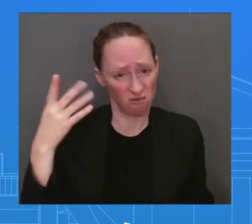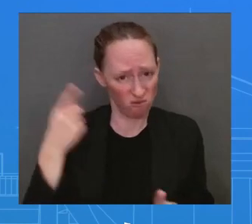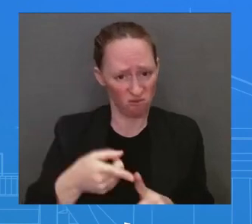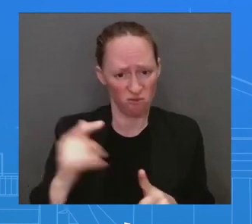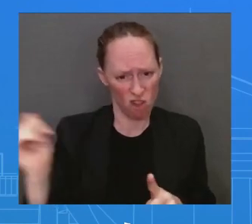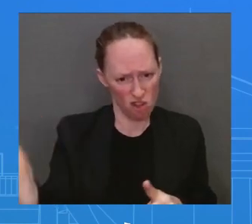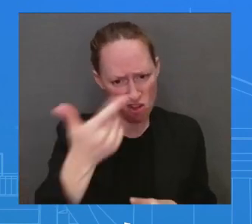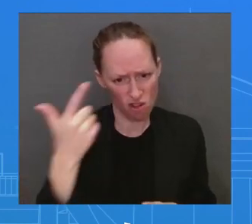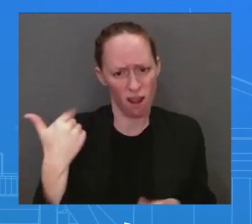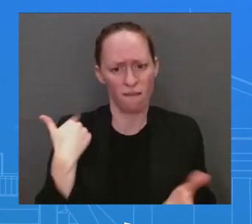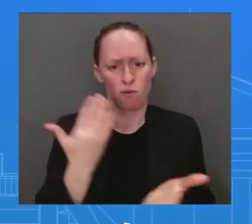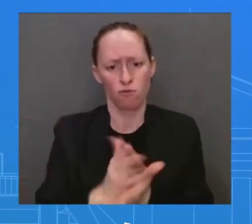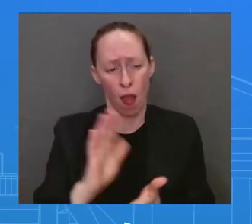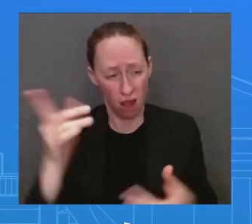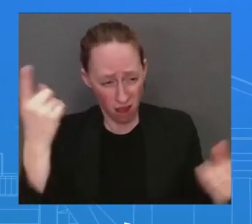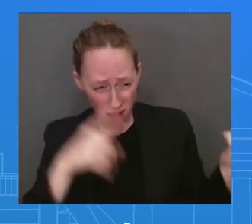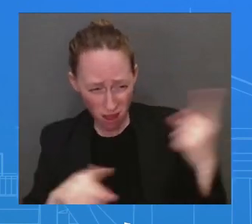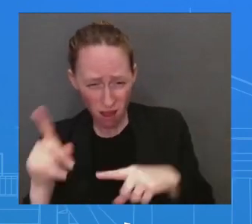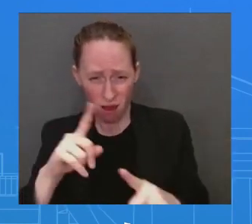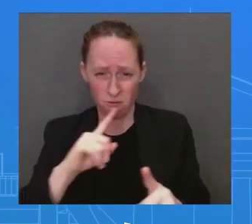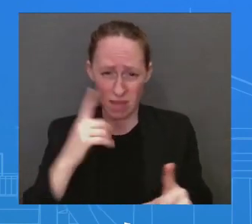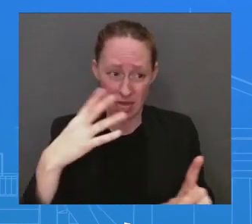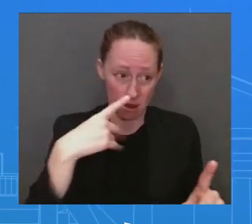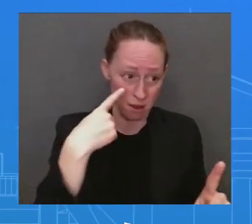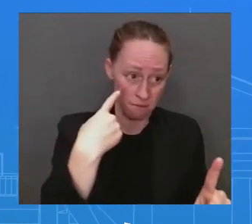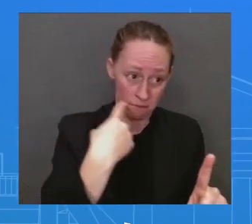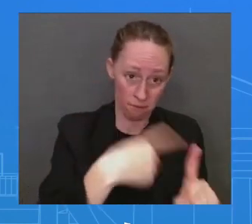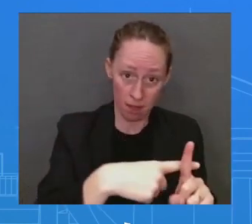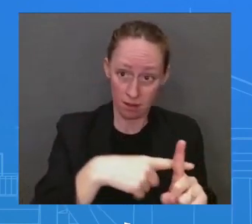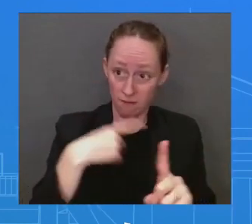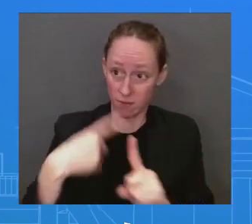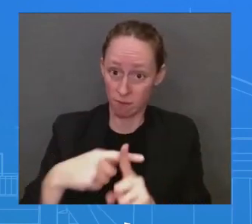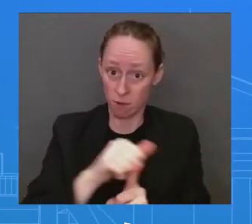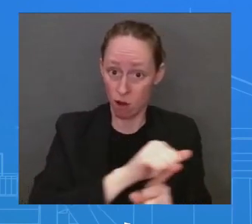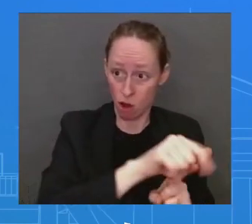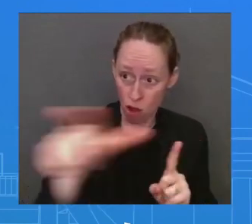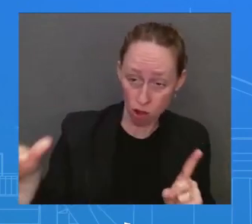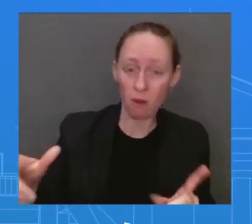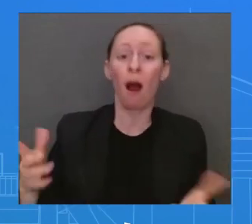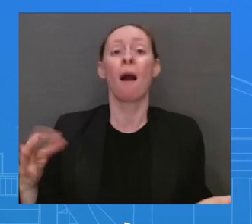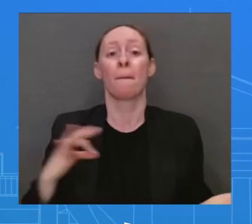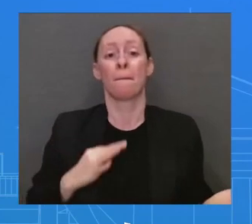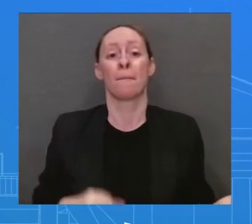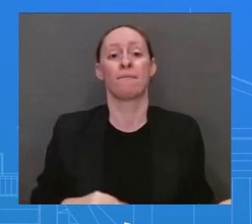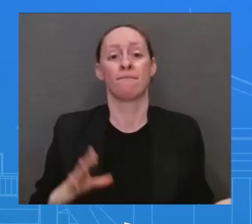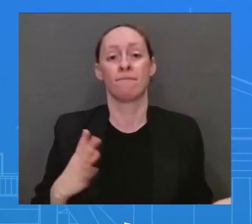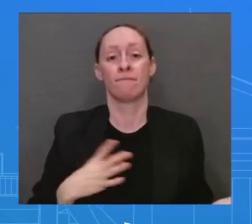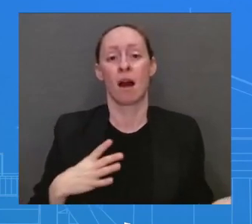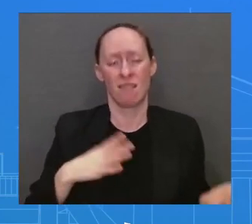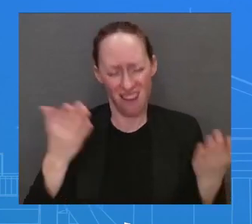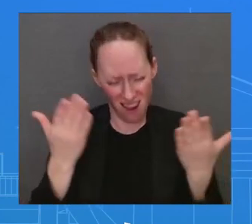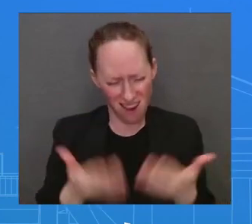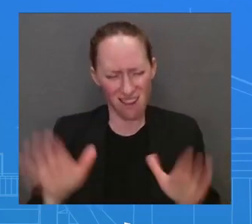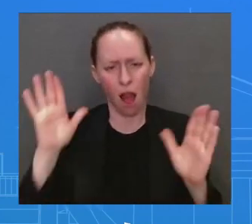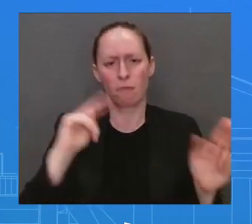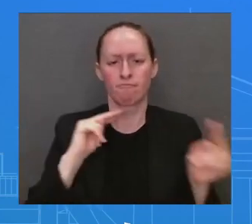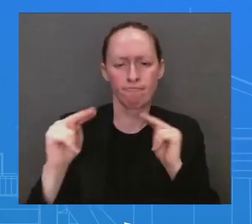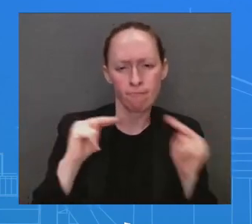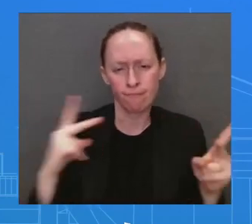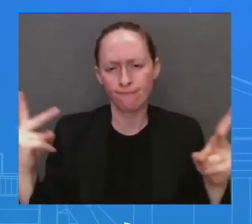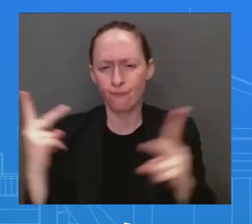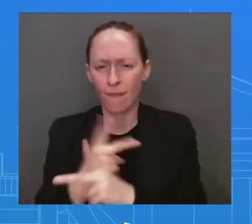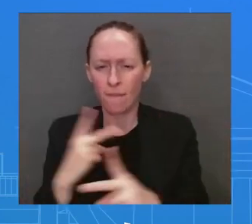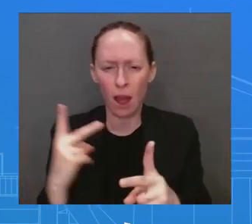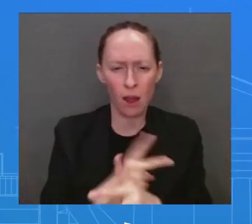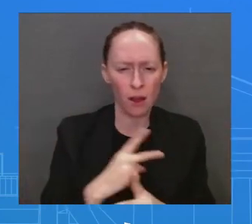win-win agreement. And so we're going to let them have those negotiations, continue to have those conversations. Obviously, everything that you laid out, we're